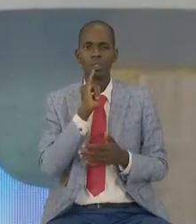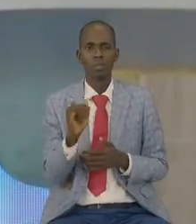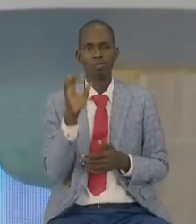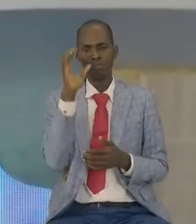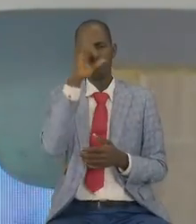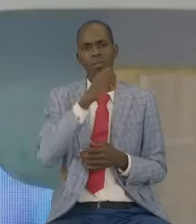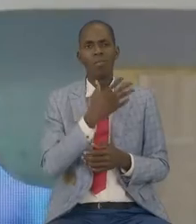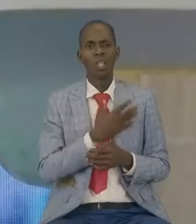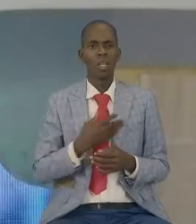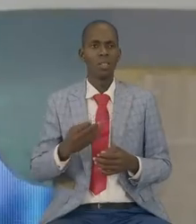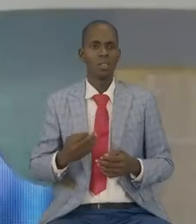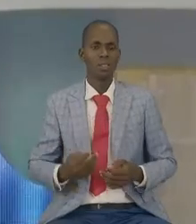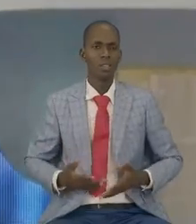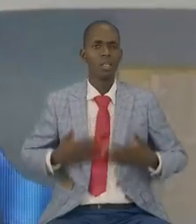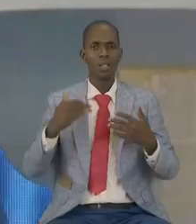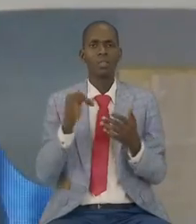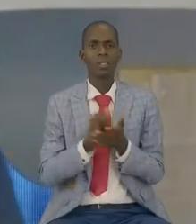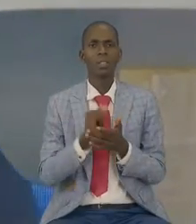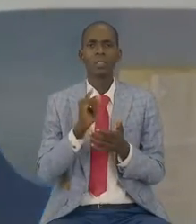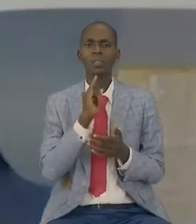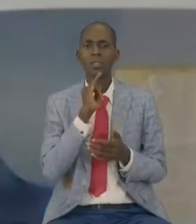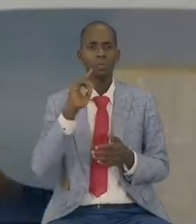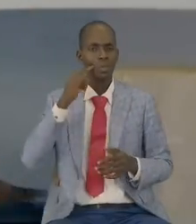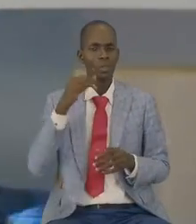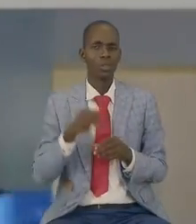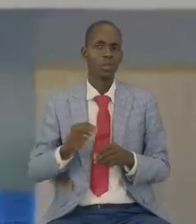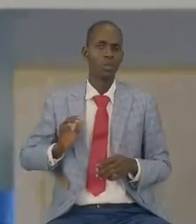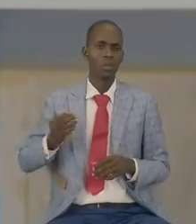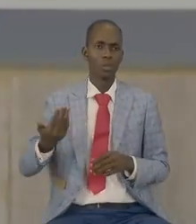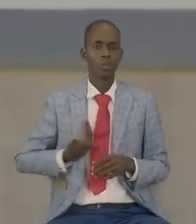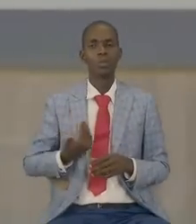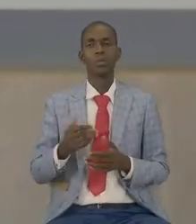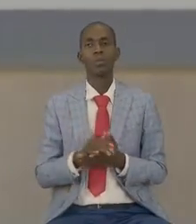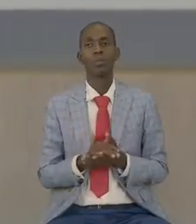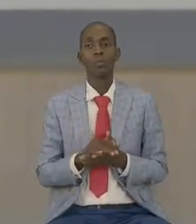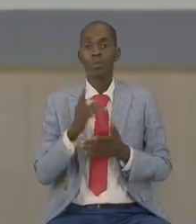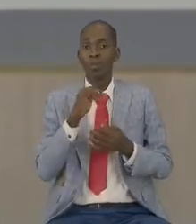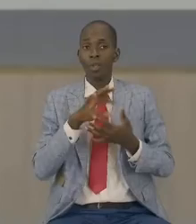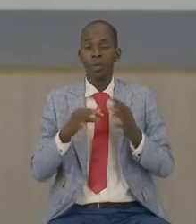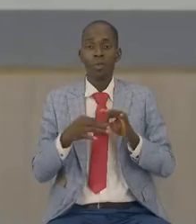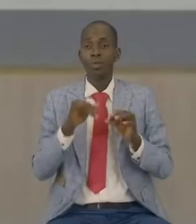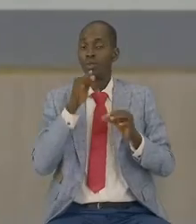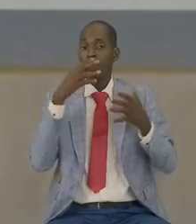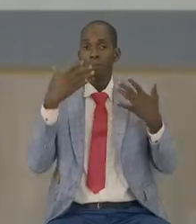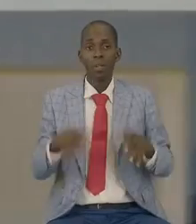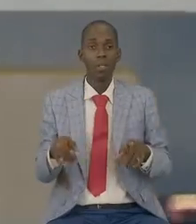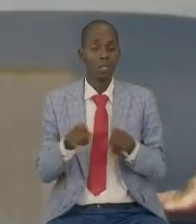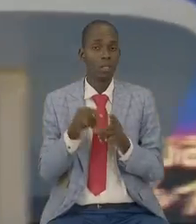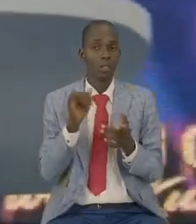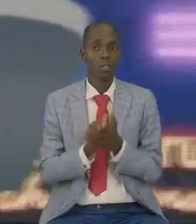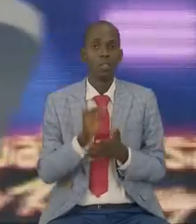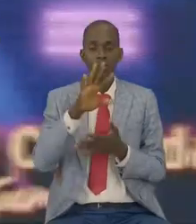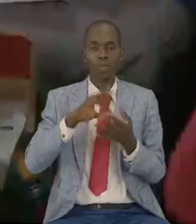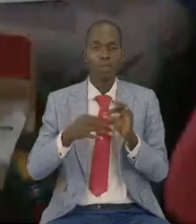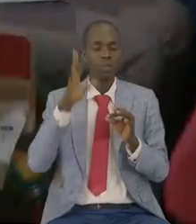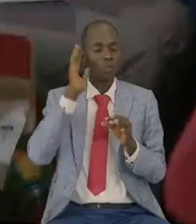the bitter in soul. Bitterness and so, but the story did not finish like that. Your story will not